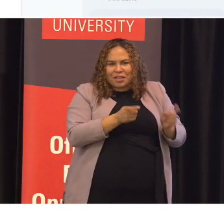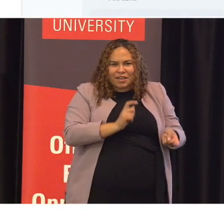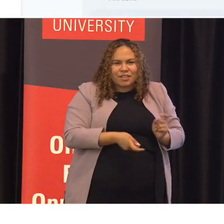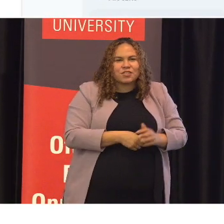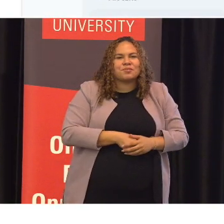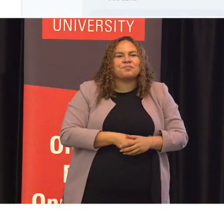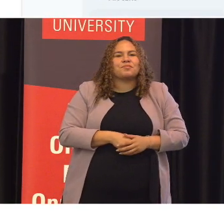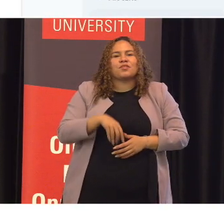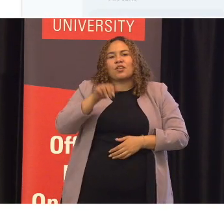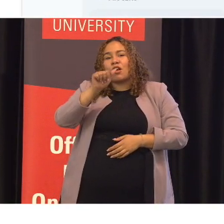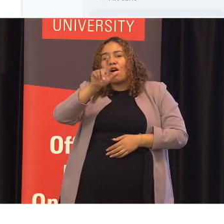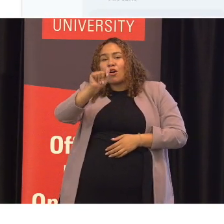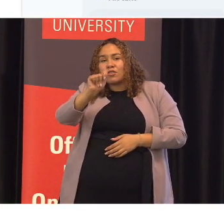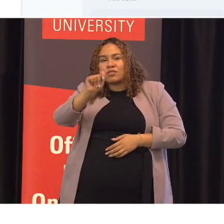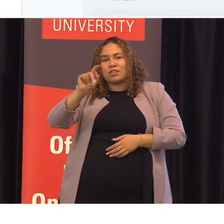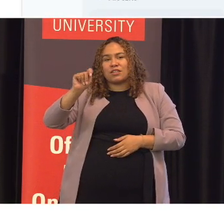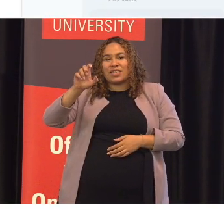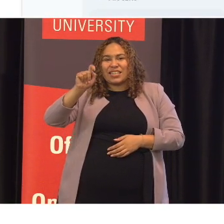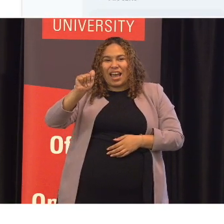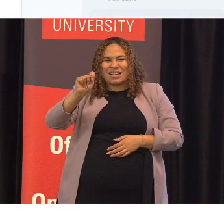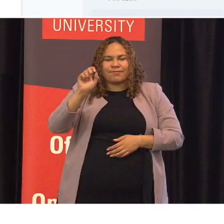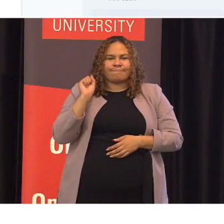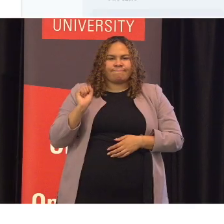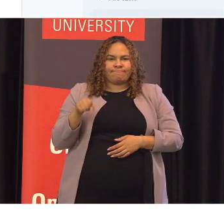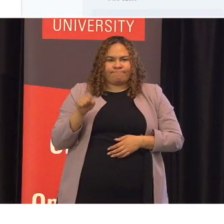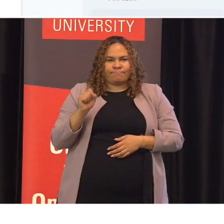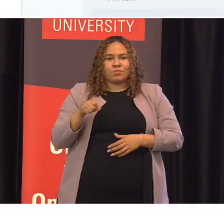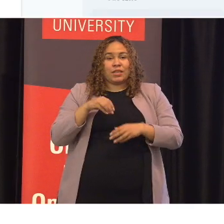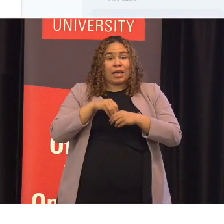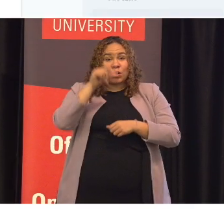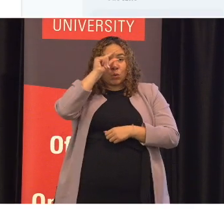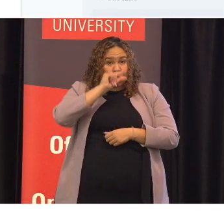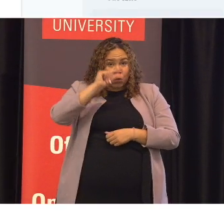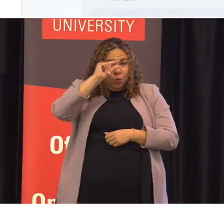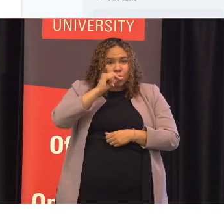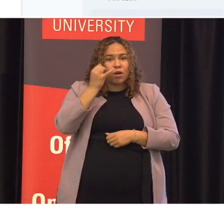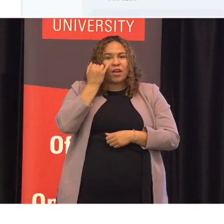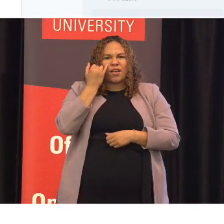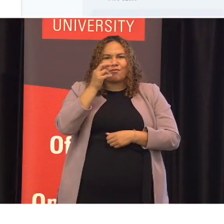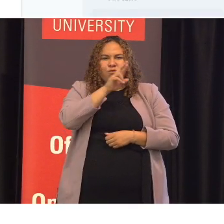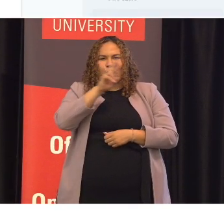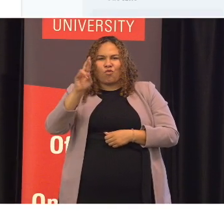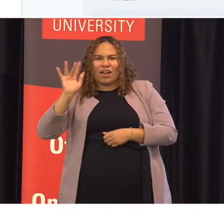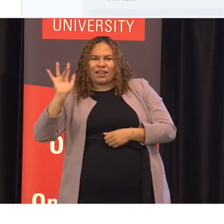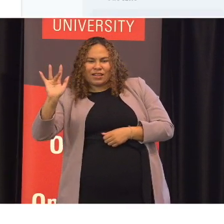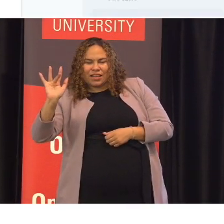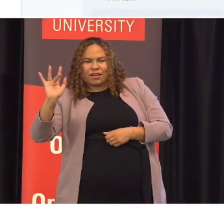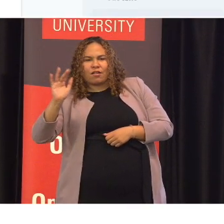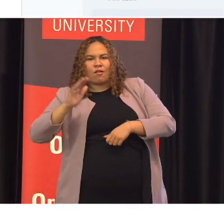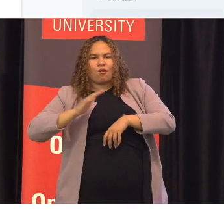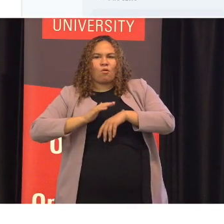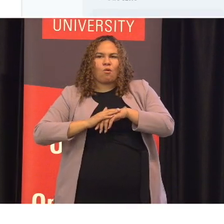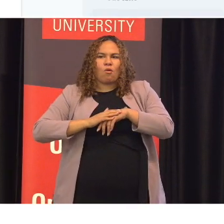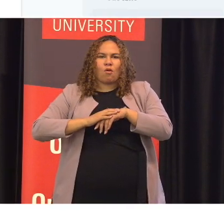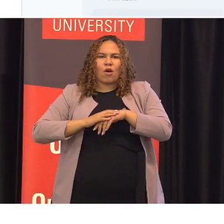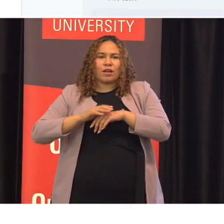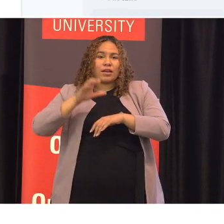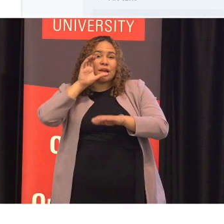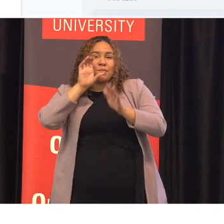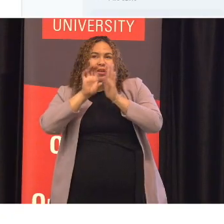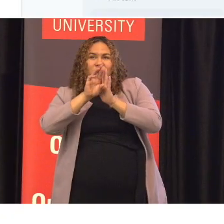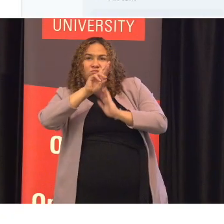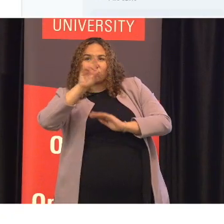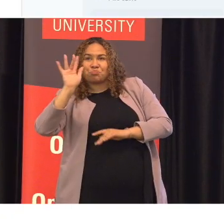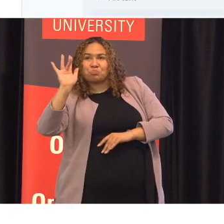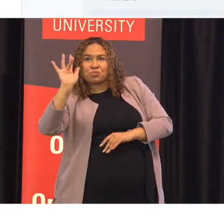Alternative text. Yes, in your Google, if you right-click on the image, you'll get an